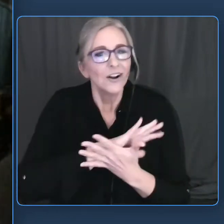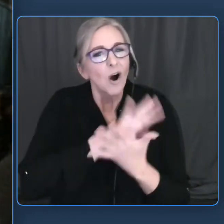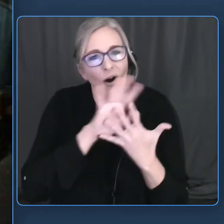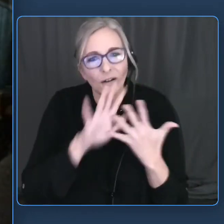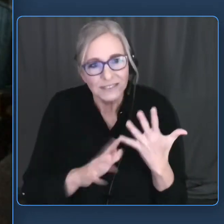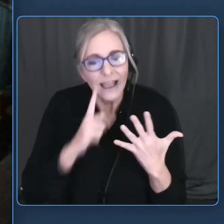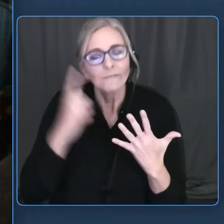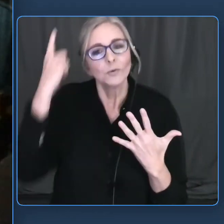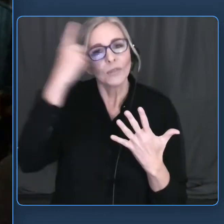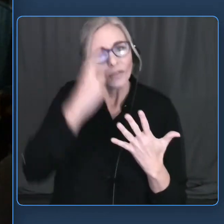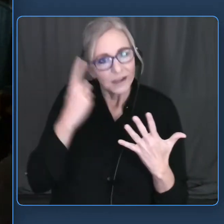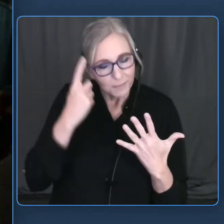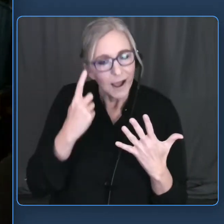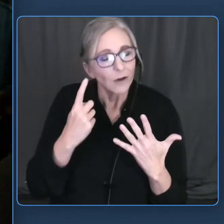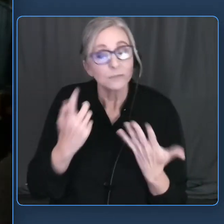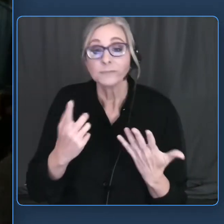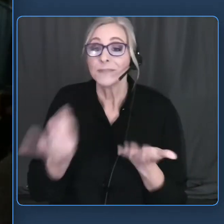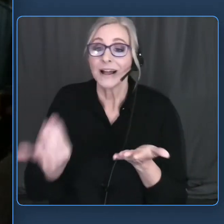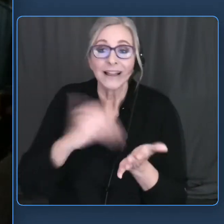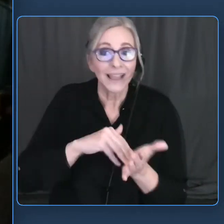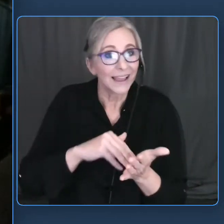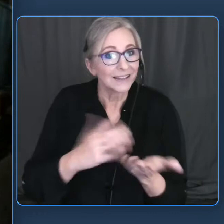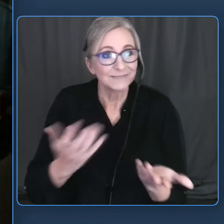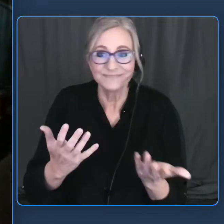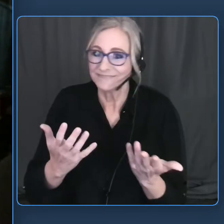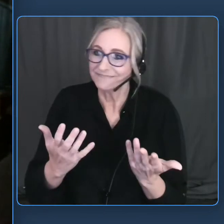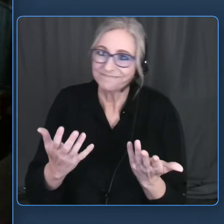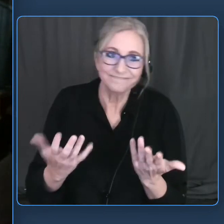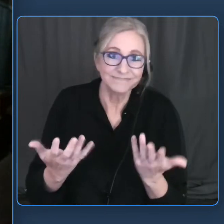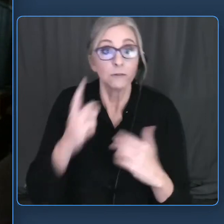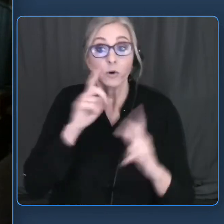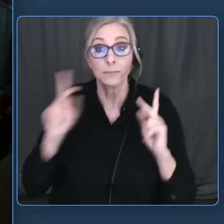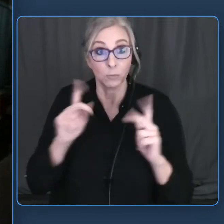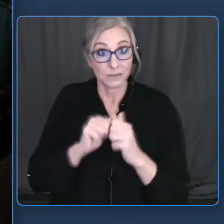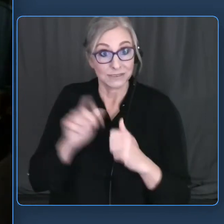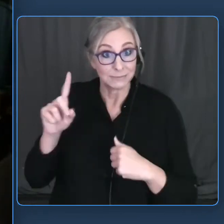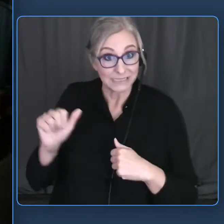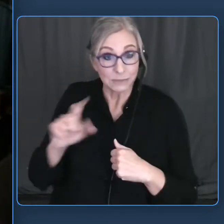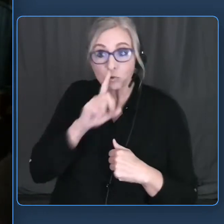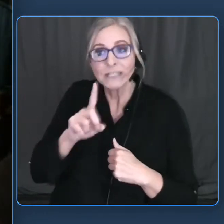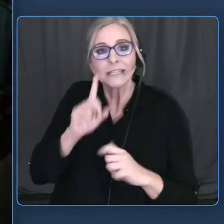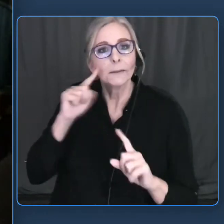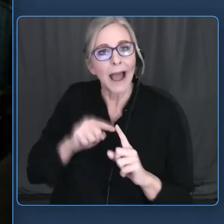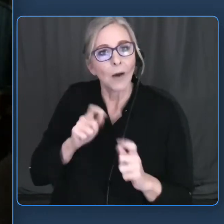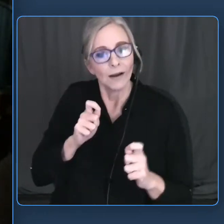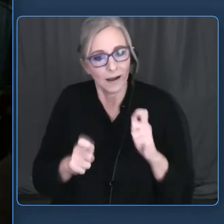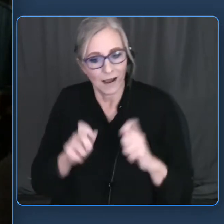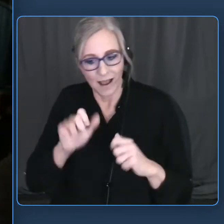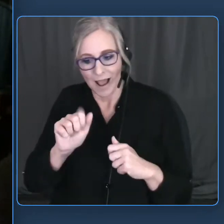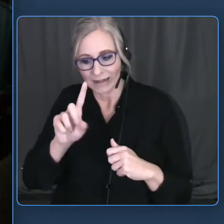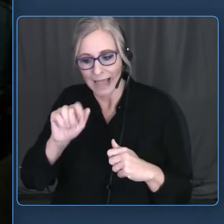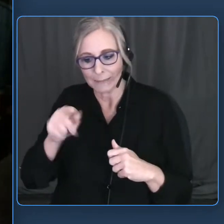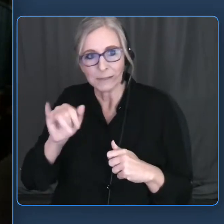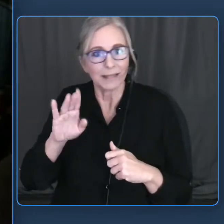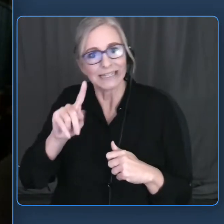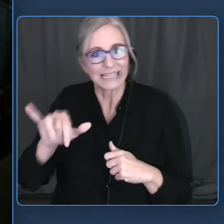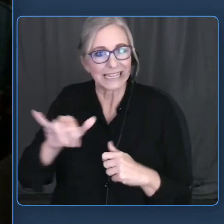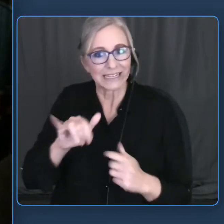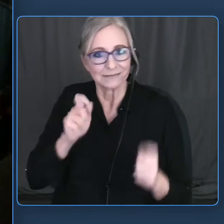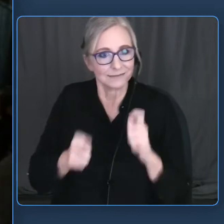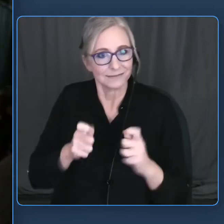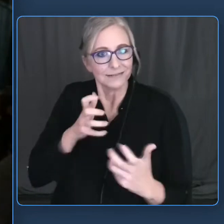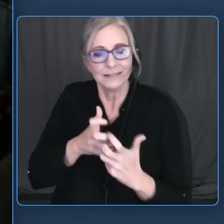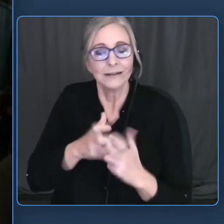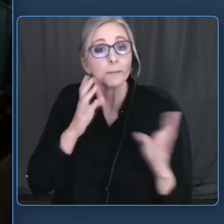that have to consider. And, once again, for people with disabilities, it's about adaptability and planning ahead. We can never